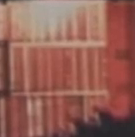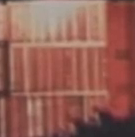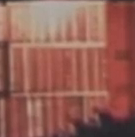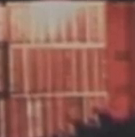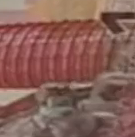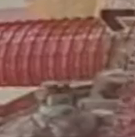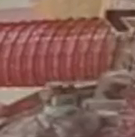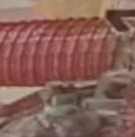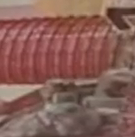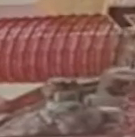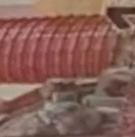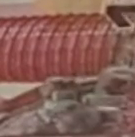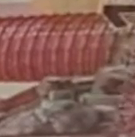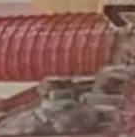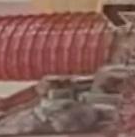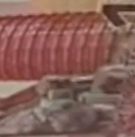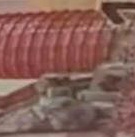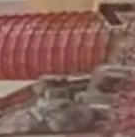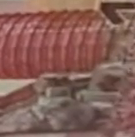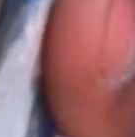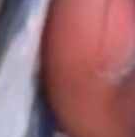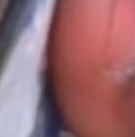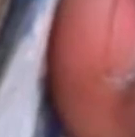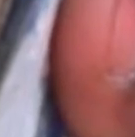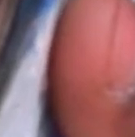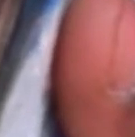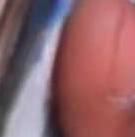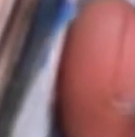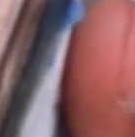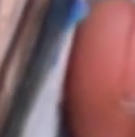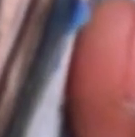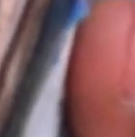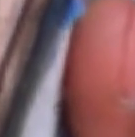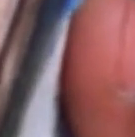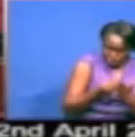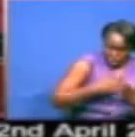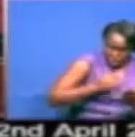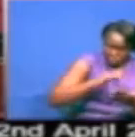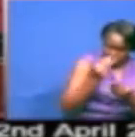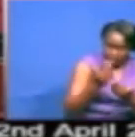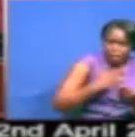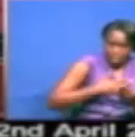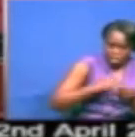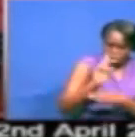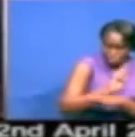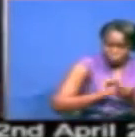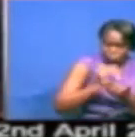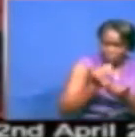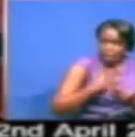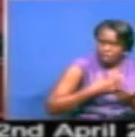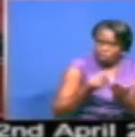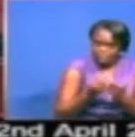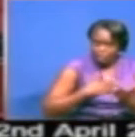was reduced by 274 million shillings to go towards the COVID-19 fund. We must use our emergency fund